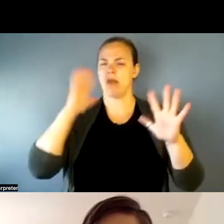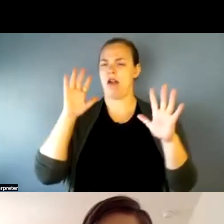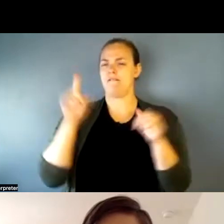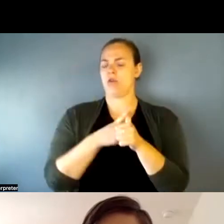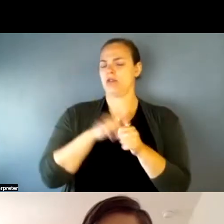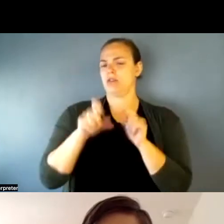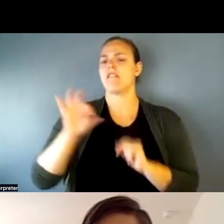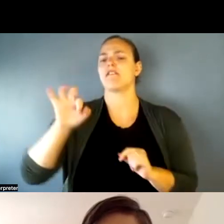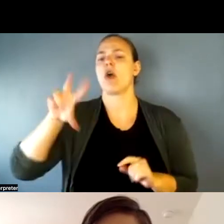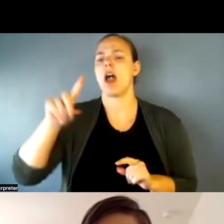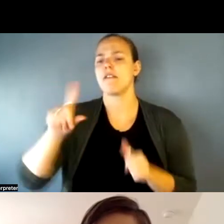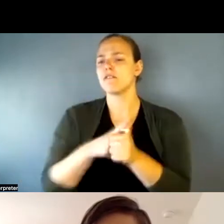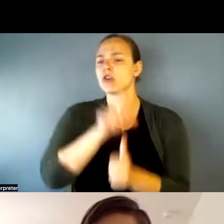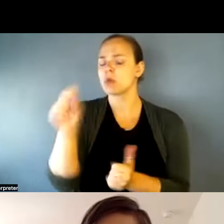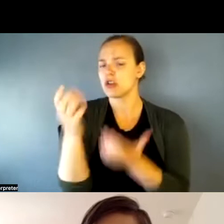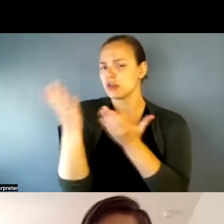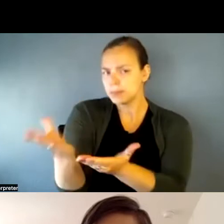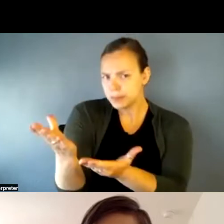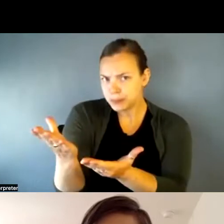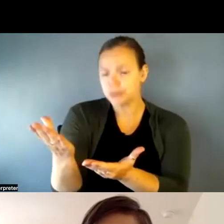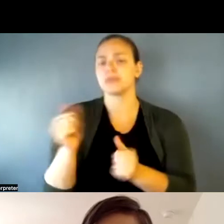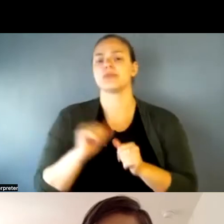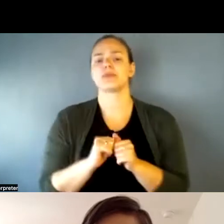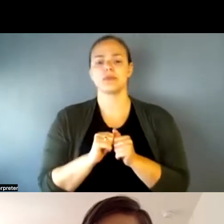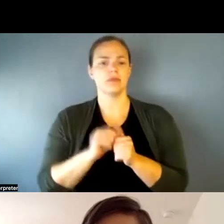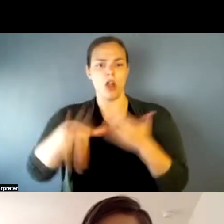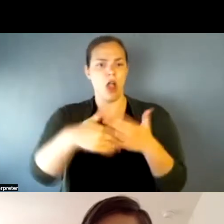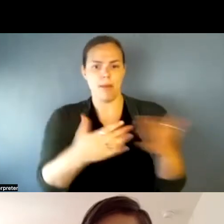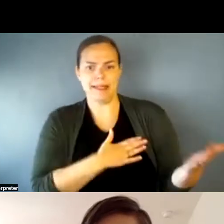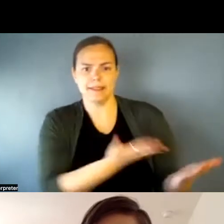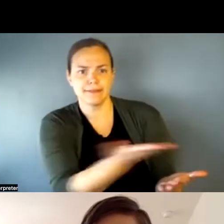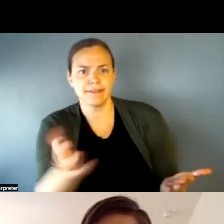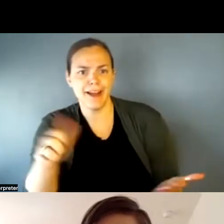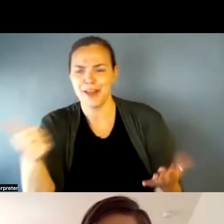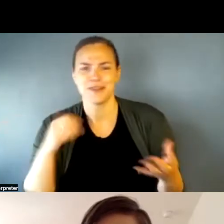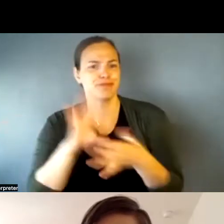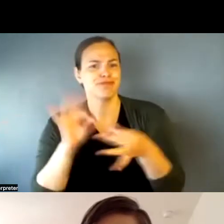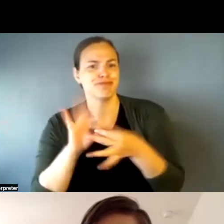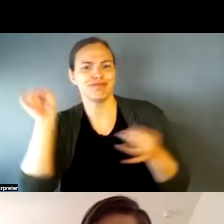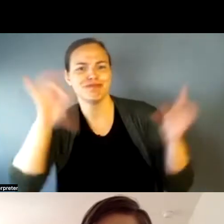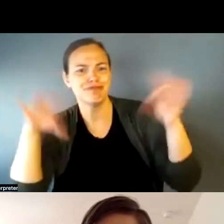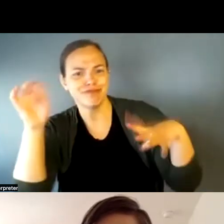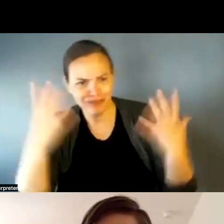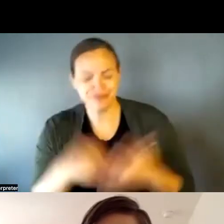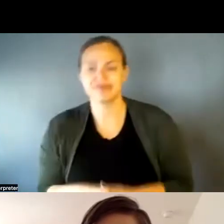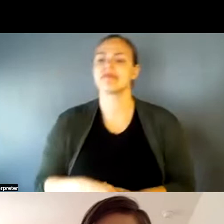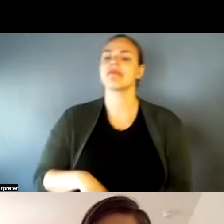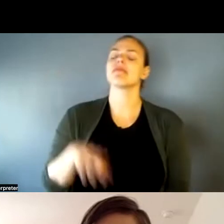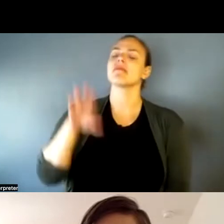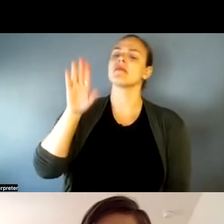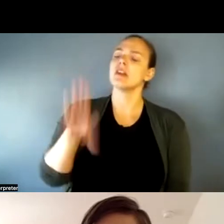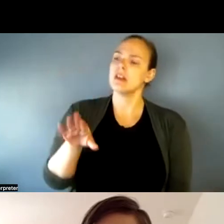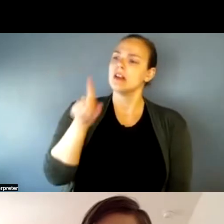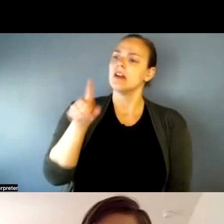Fred, I'm going to direct this first question to you, and everybody else, please feel free to chime in. So one